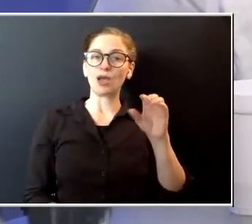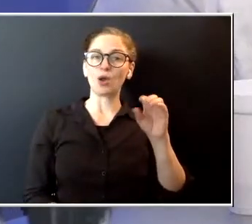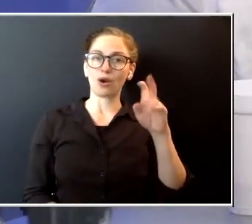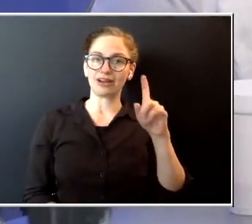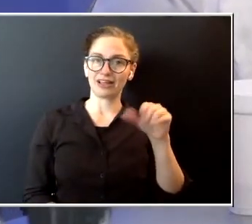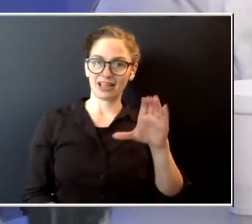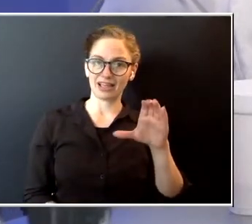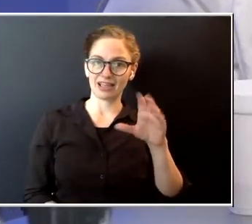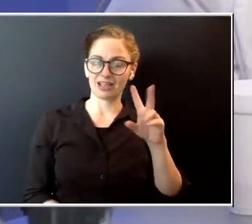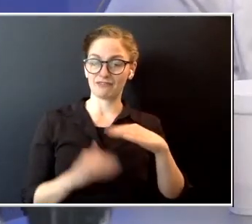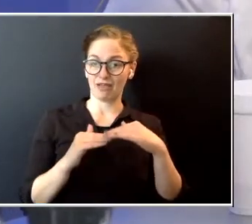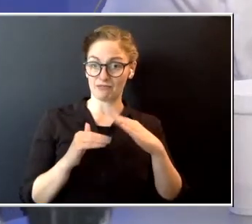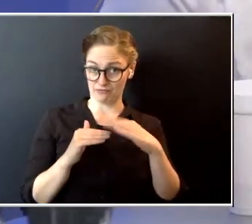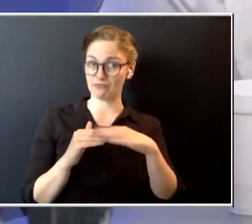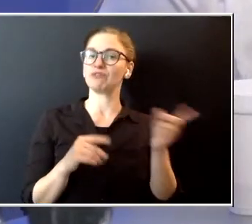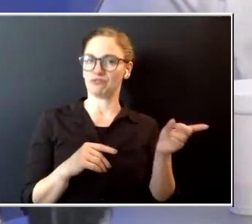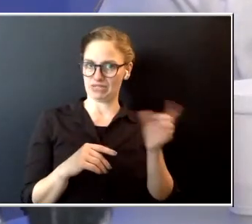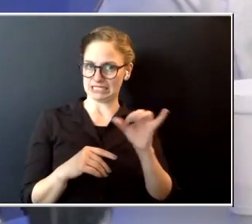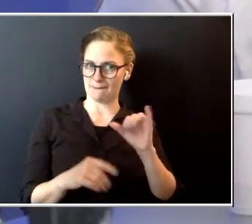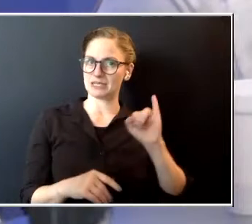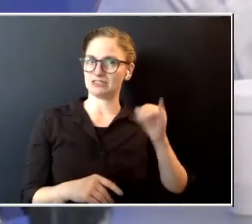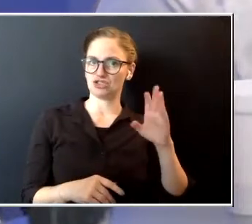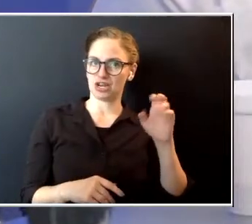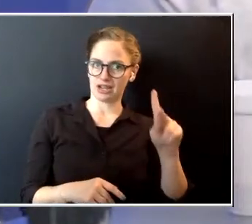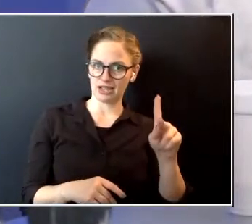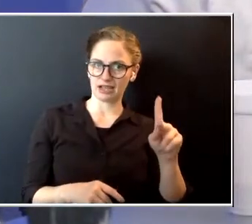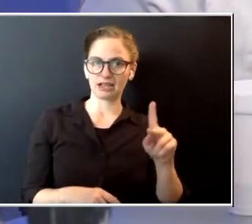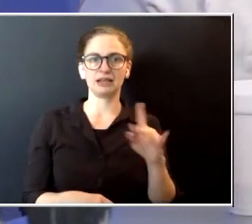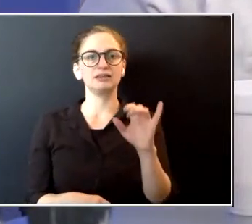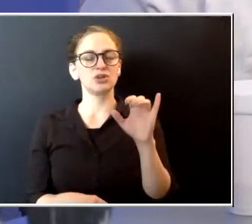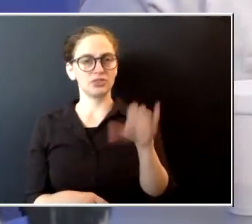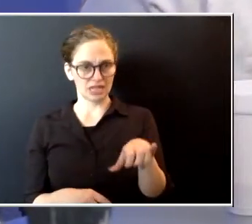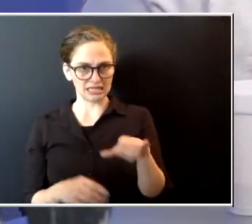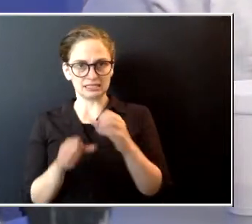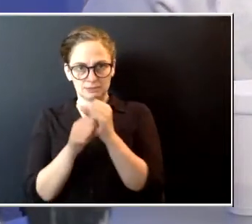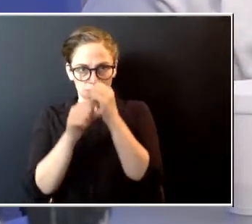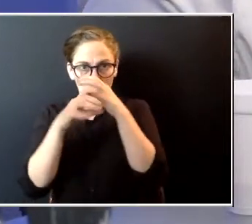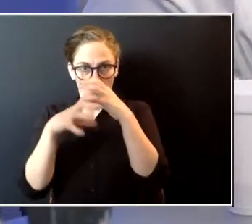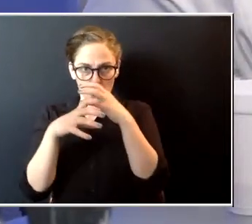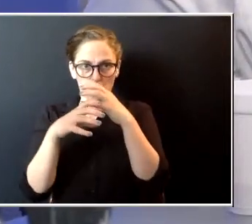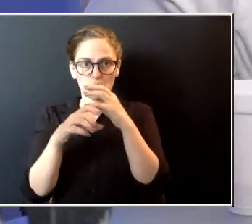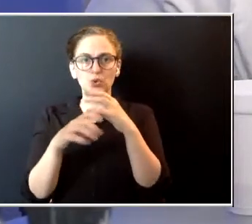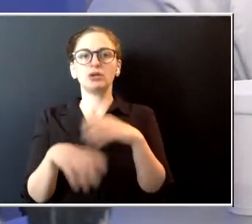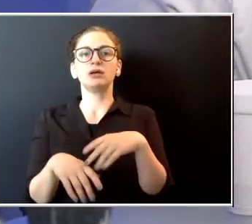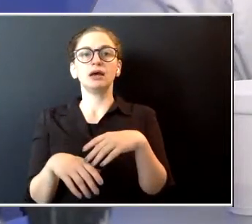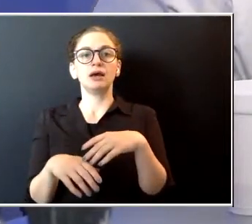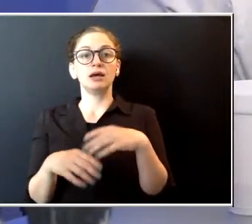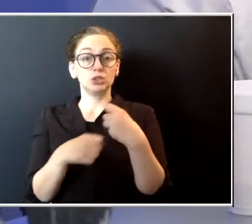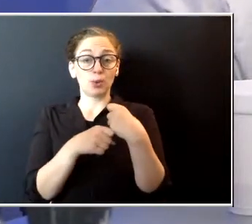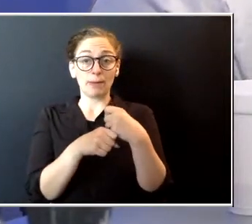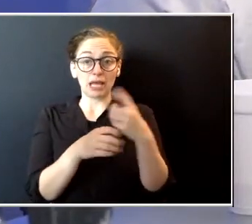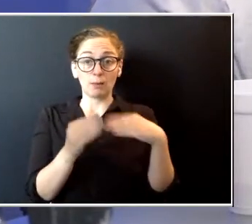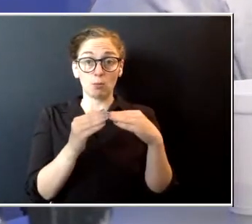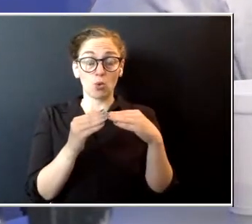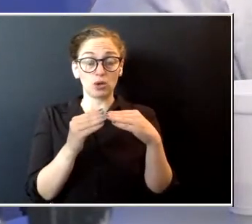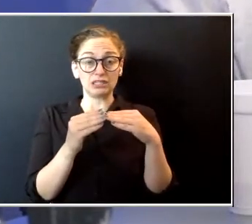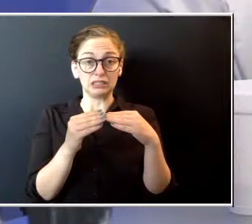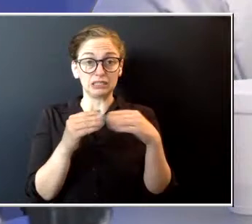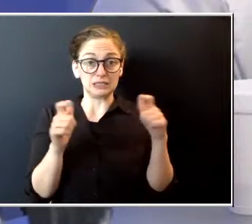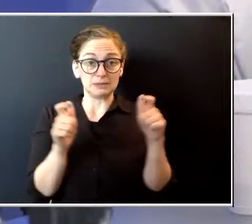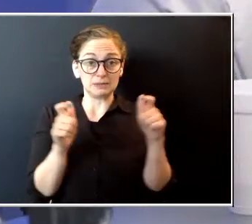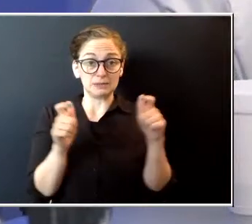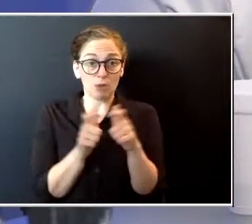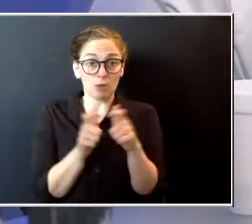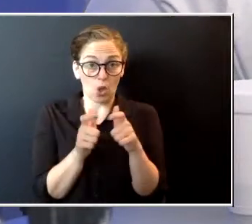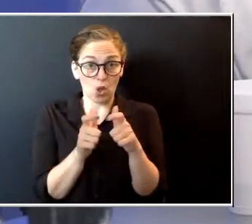valve itself at the bottom, and that's the balloon that expands it. And to make it smaller and slenderize it, they go in separately. So then we have to load it in the